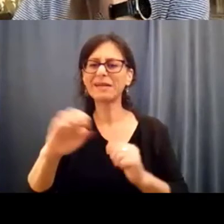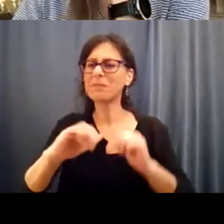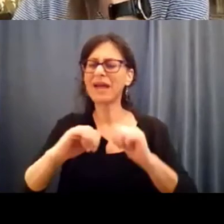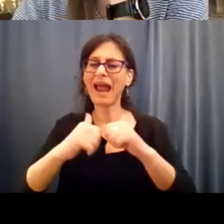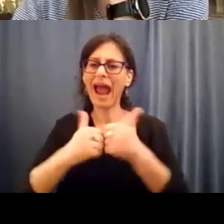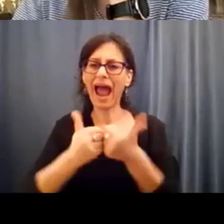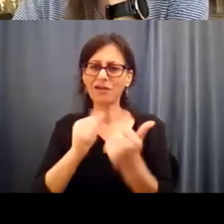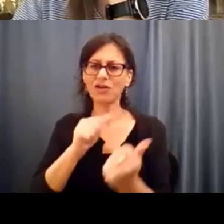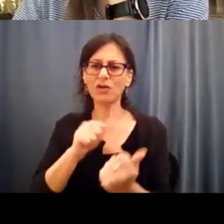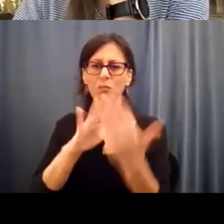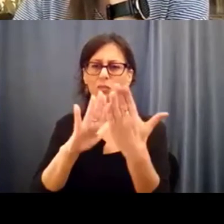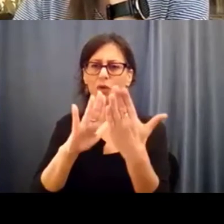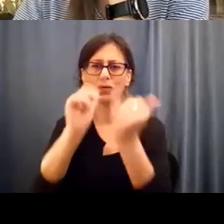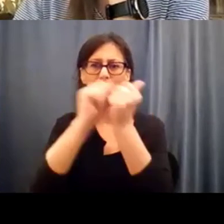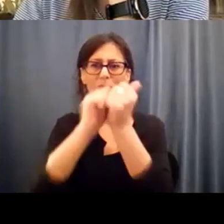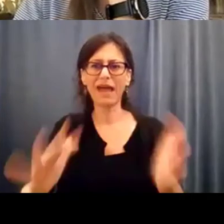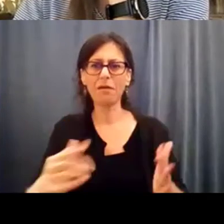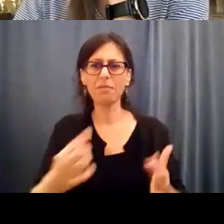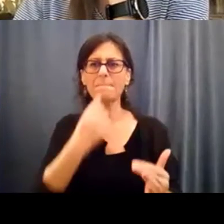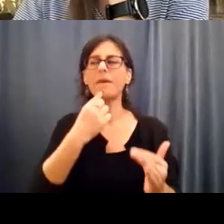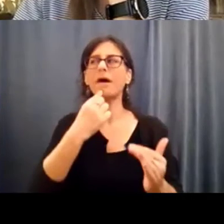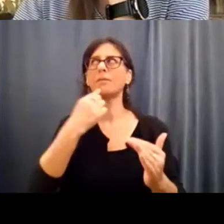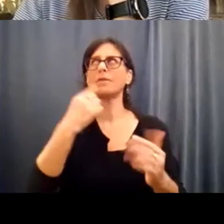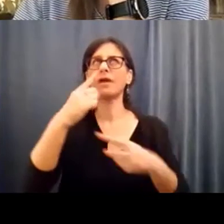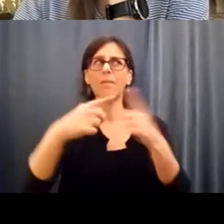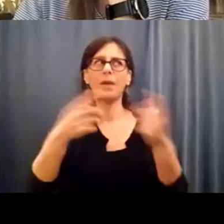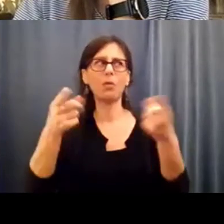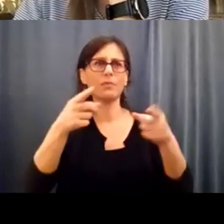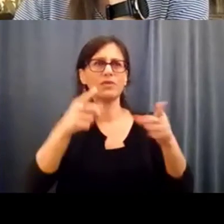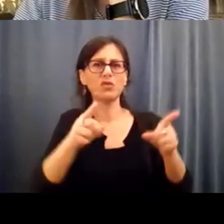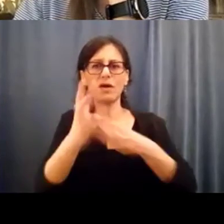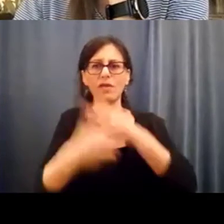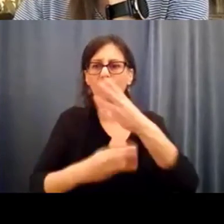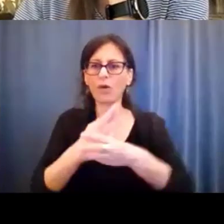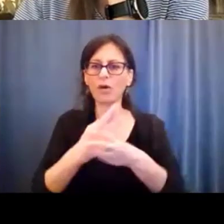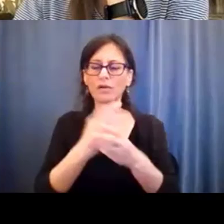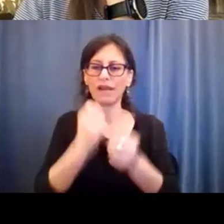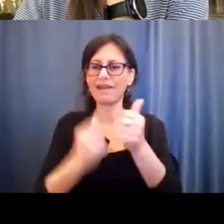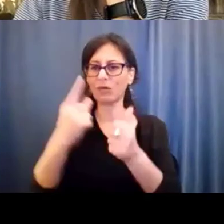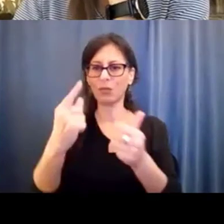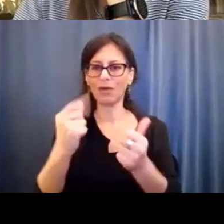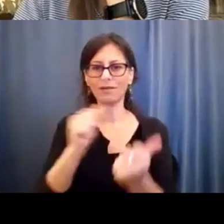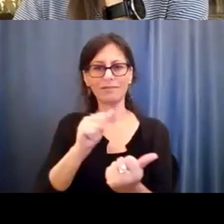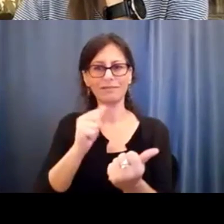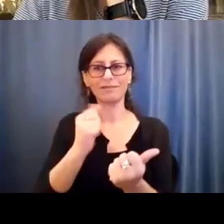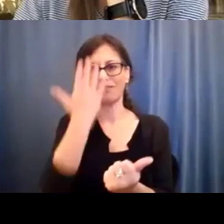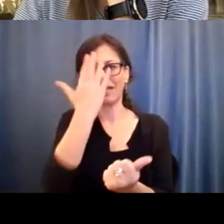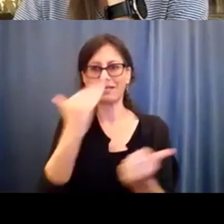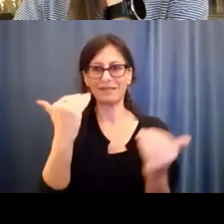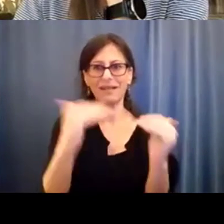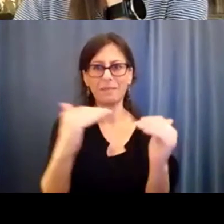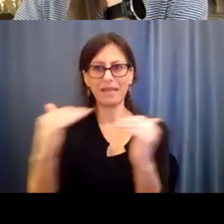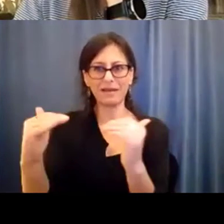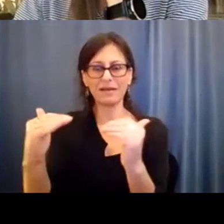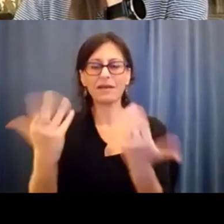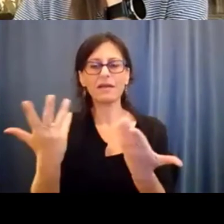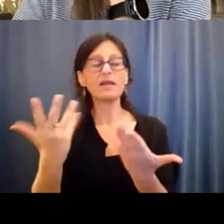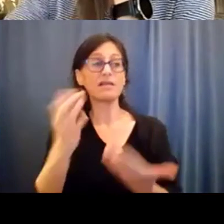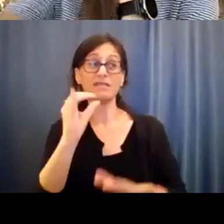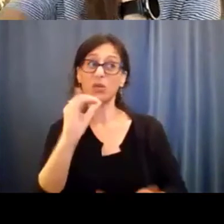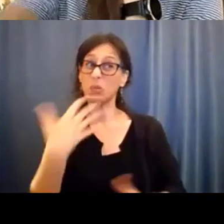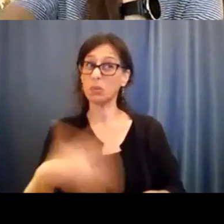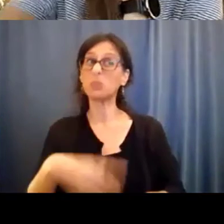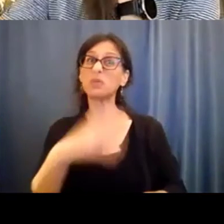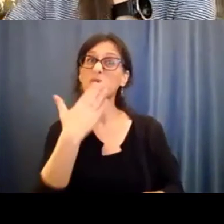just getting really bummed out about kind of the state of the world and the limits everyone was facing? It's a great question, and honestly, it